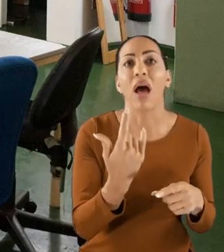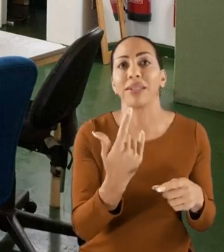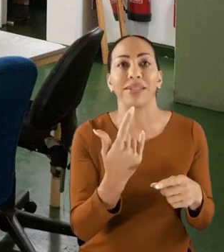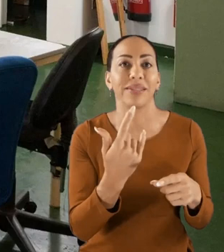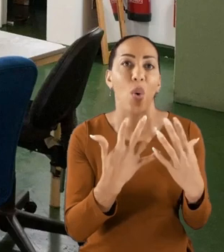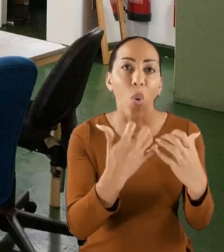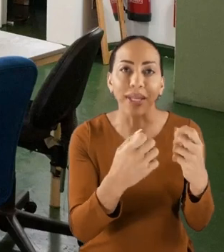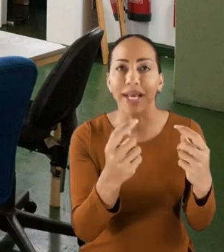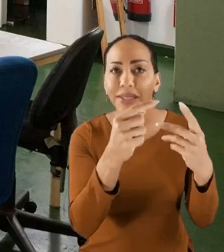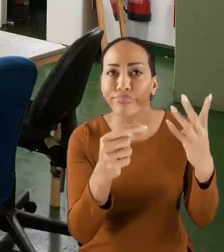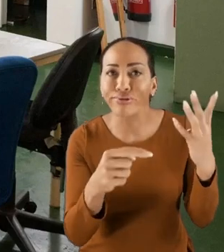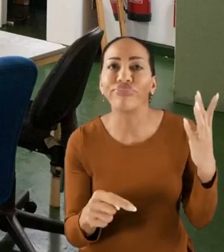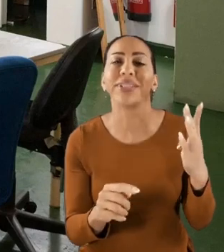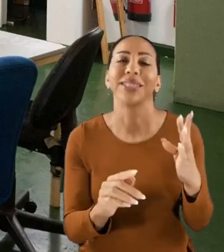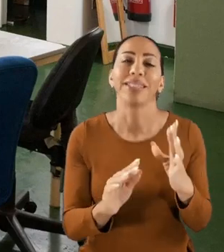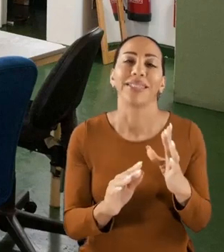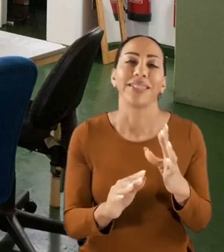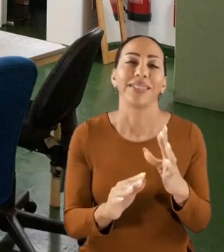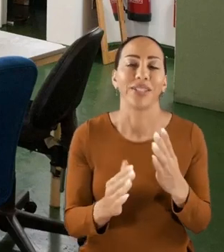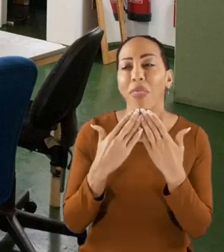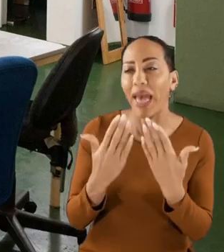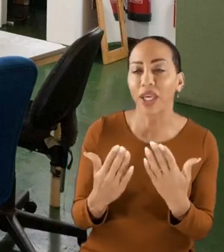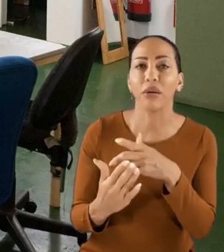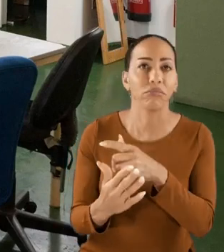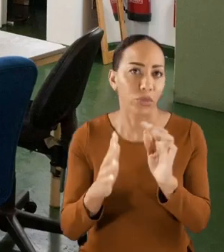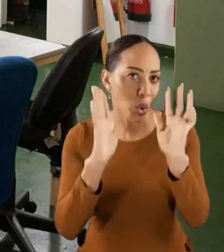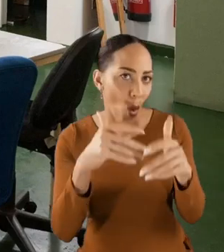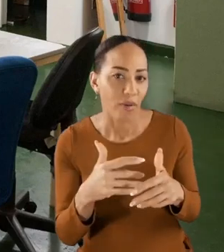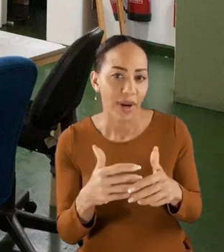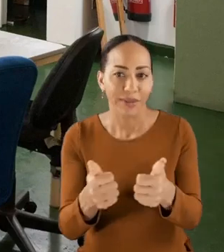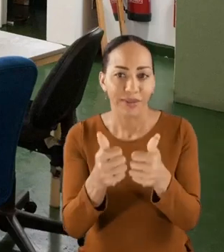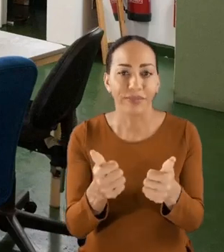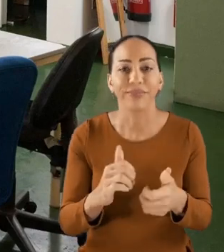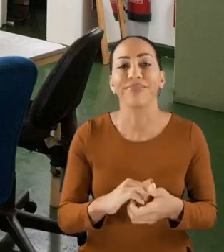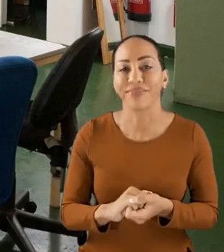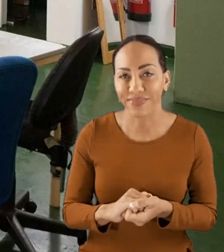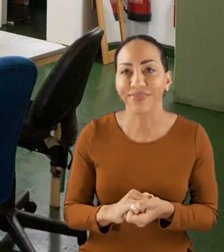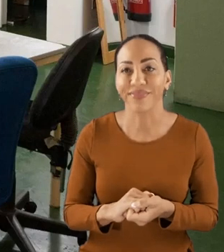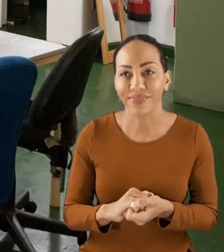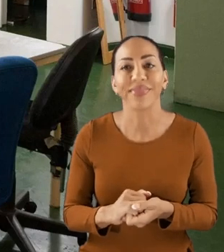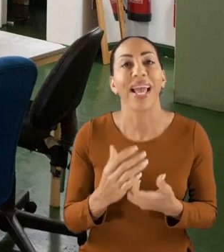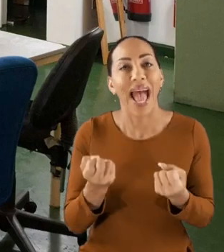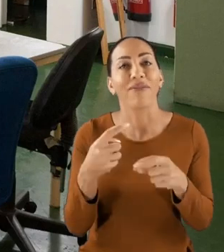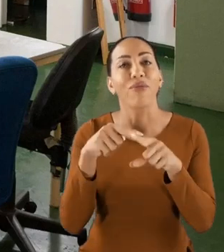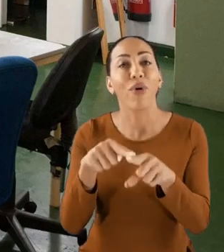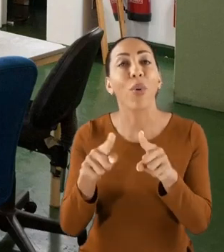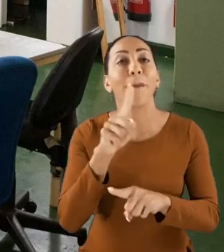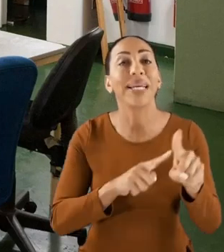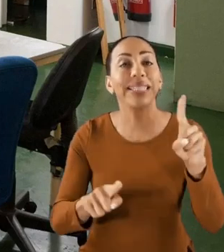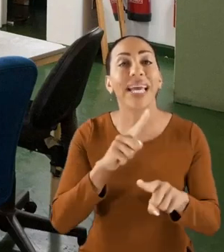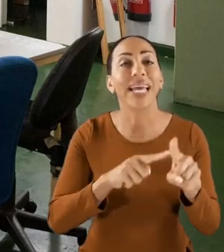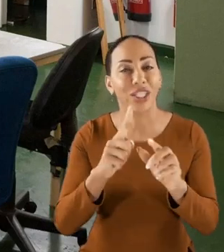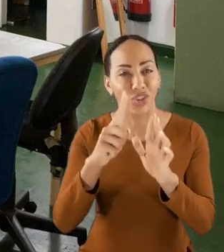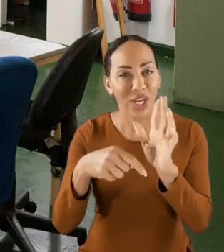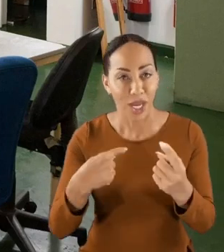audience number, etc., which were scaring me slightly. Don't worry. So thank you. That's all right. Why don't we have a follow-up